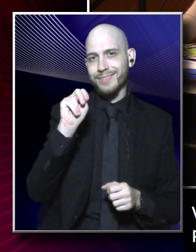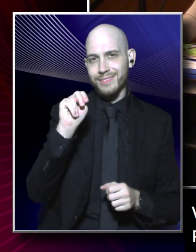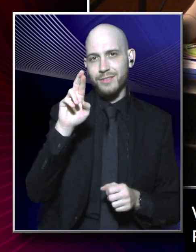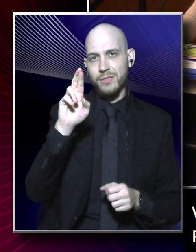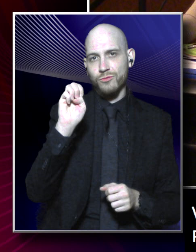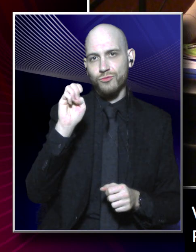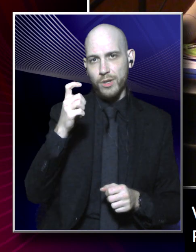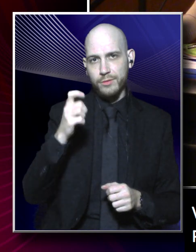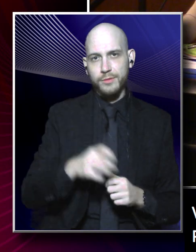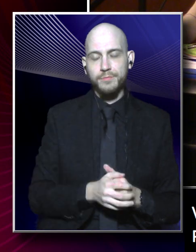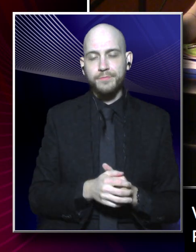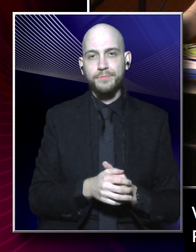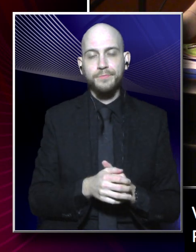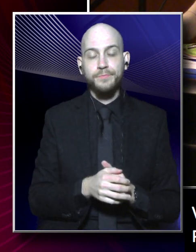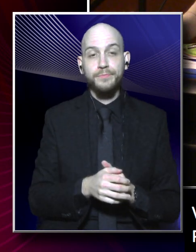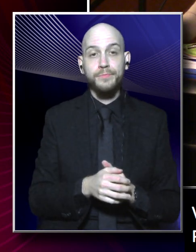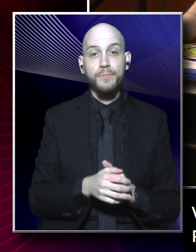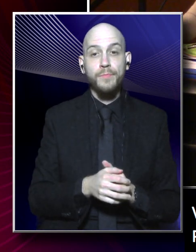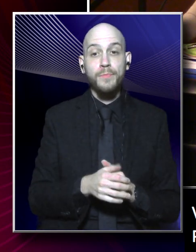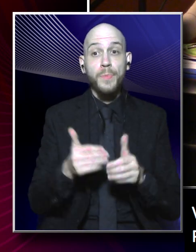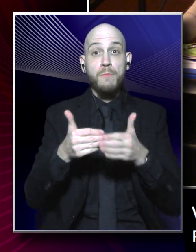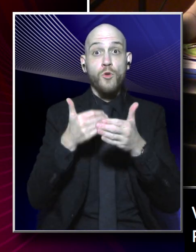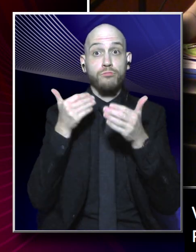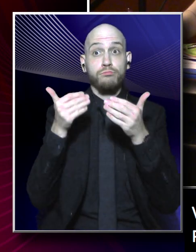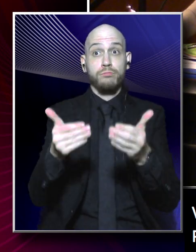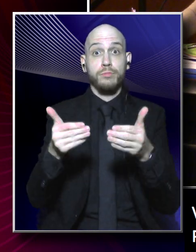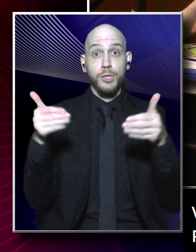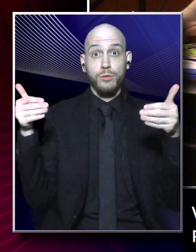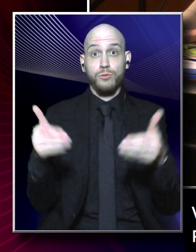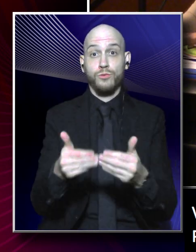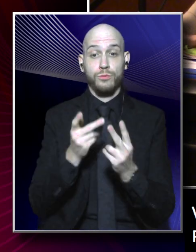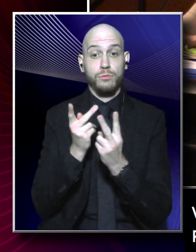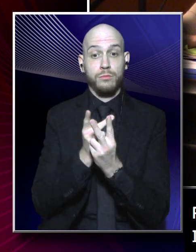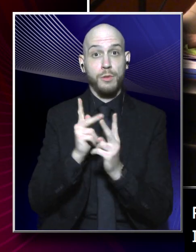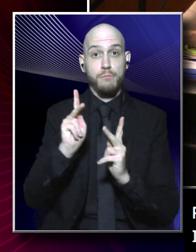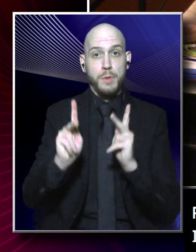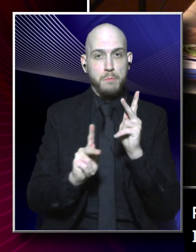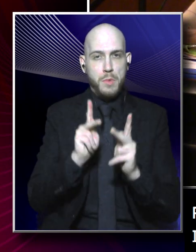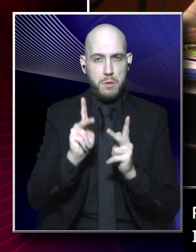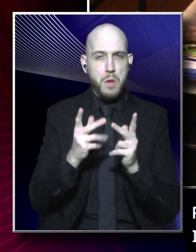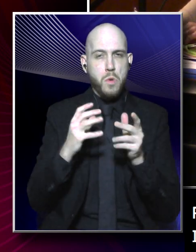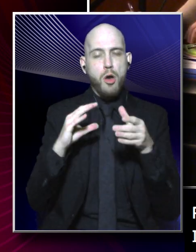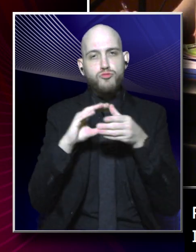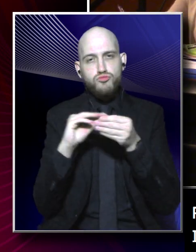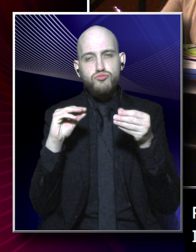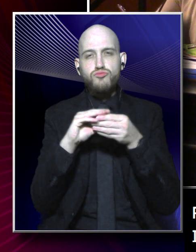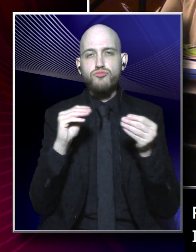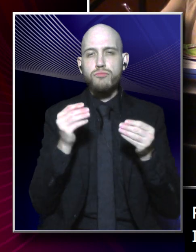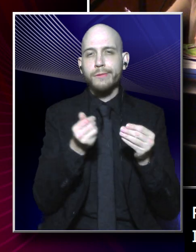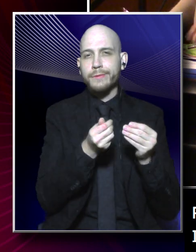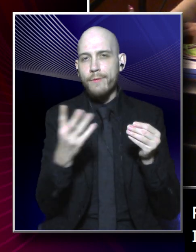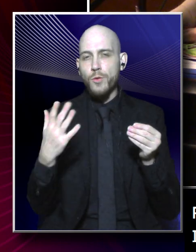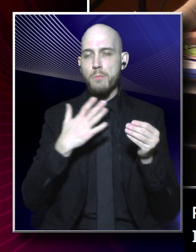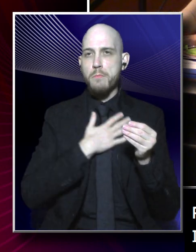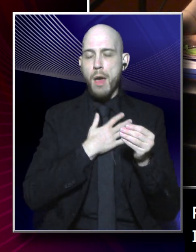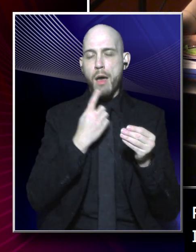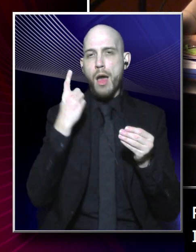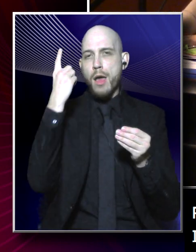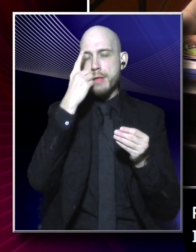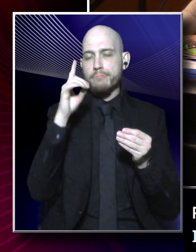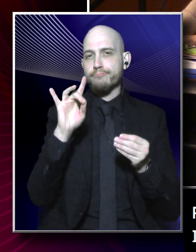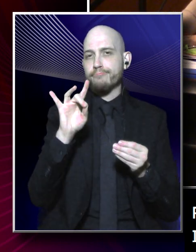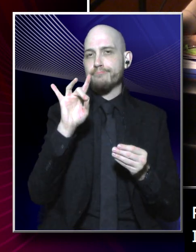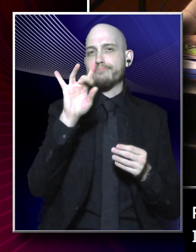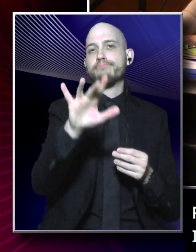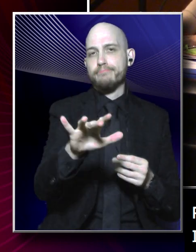Before I introduce the 2 speakers, I have several thoughts to share with you. One is